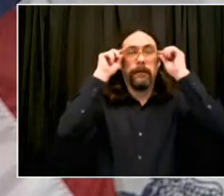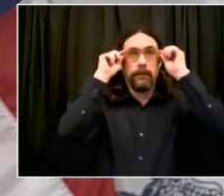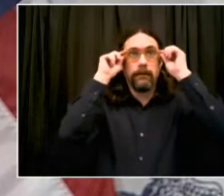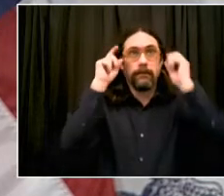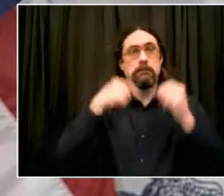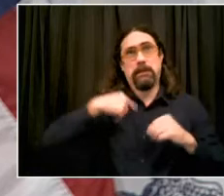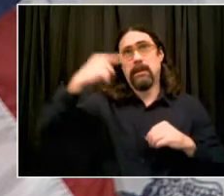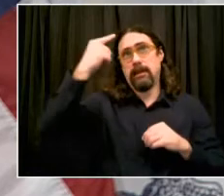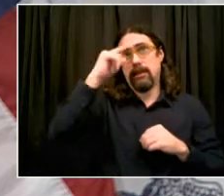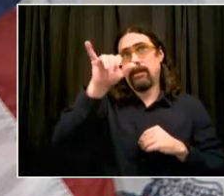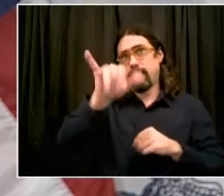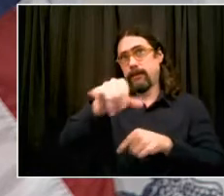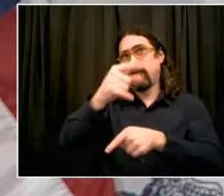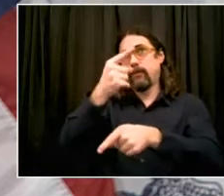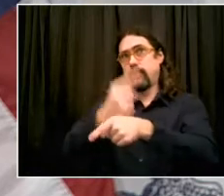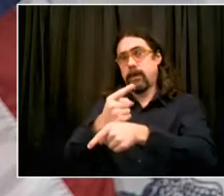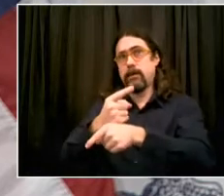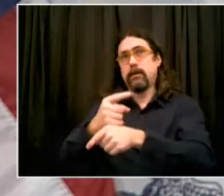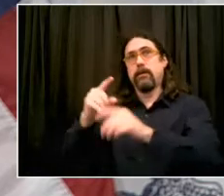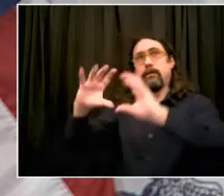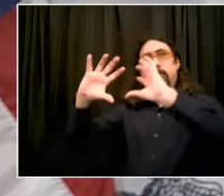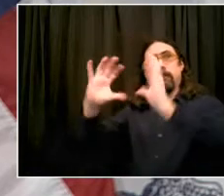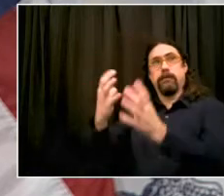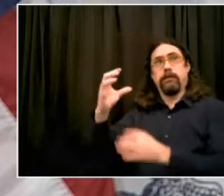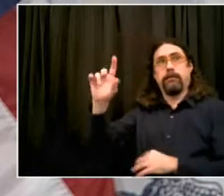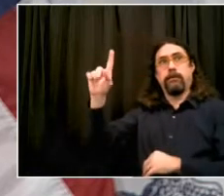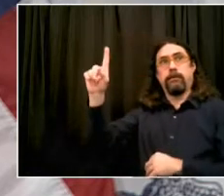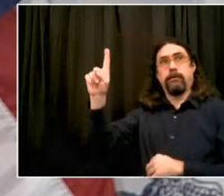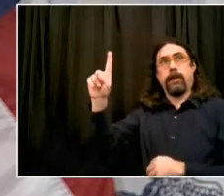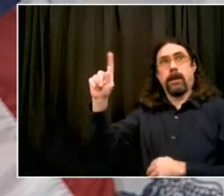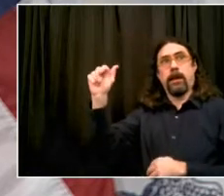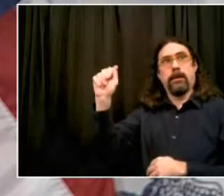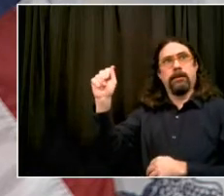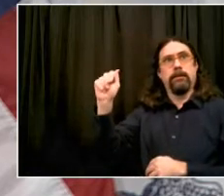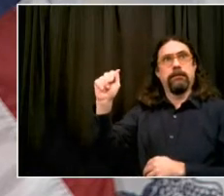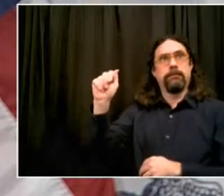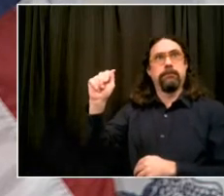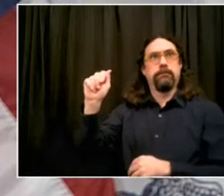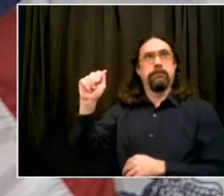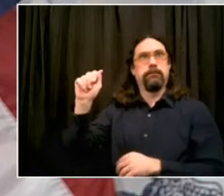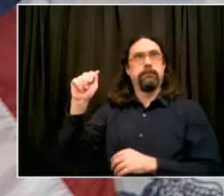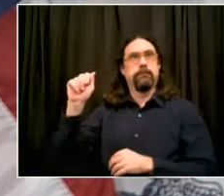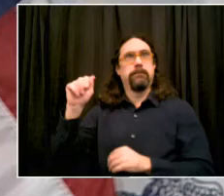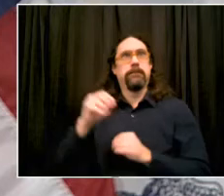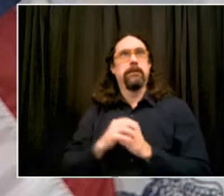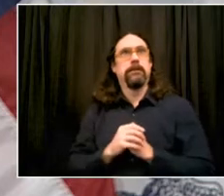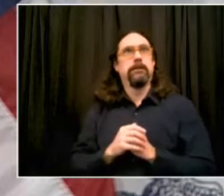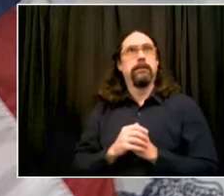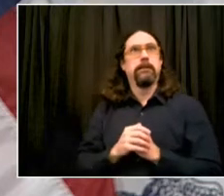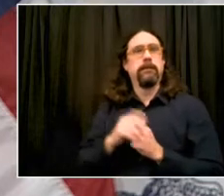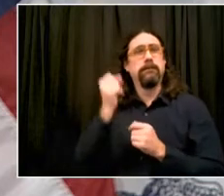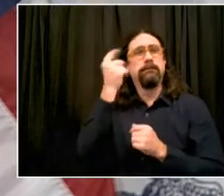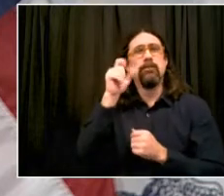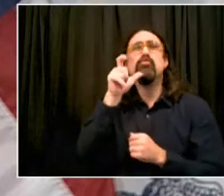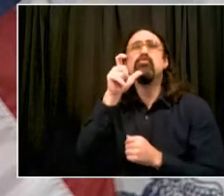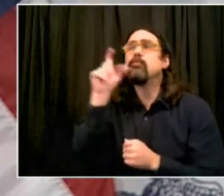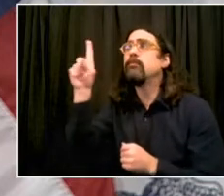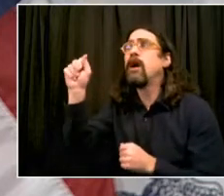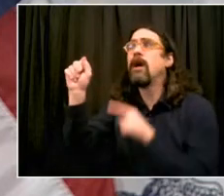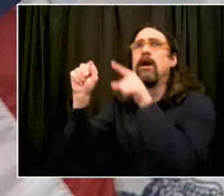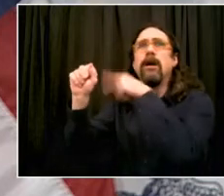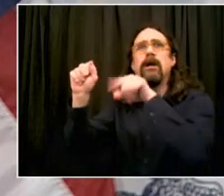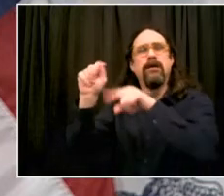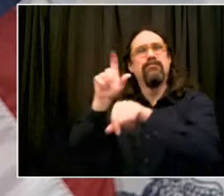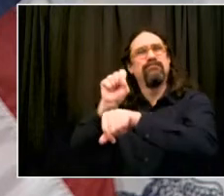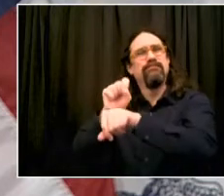were offered the opportunity to be vaccinated, who are healthcare workers, and many of them have chosen not to do it yet. We still want